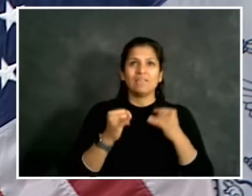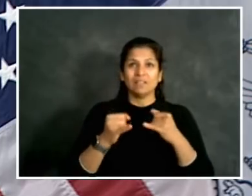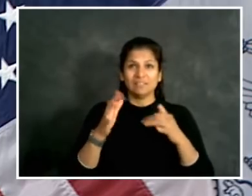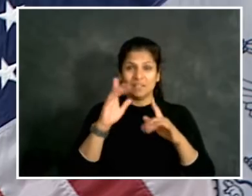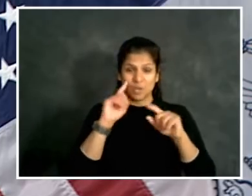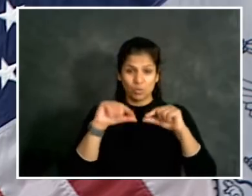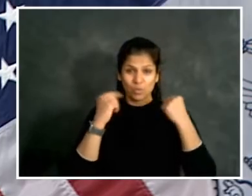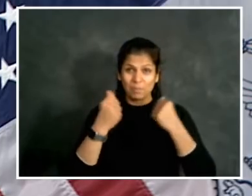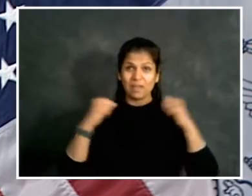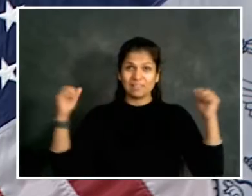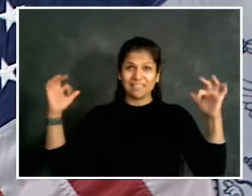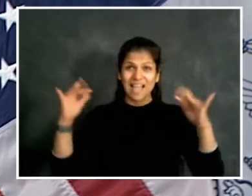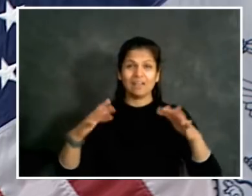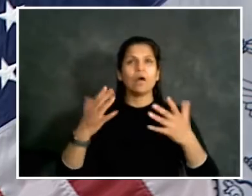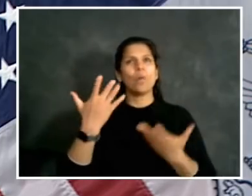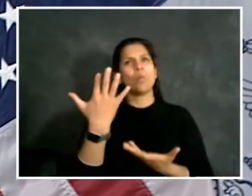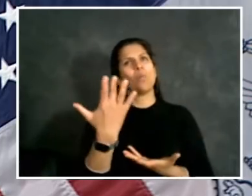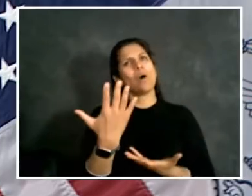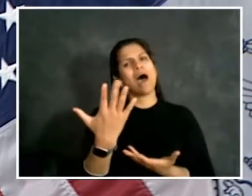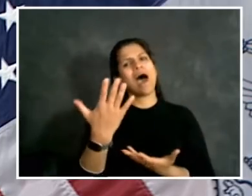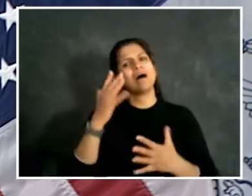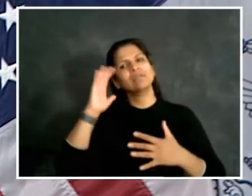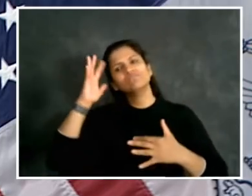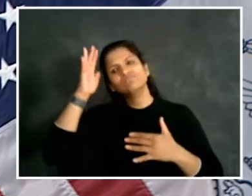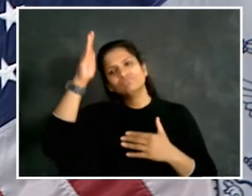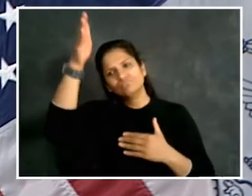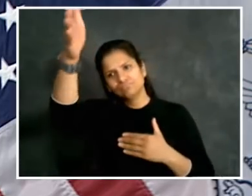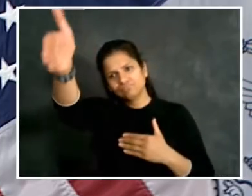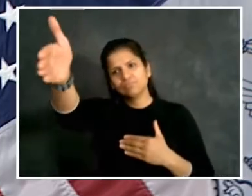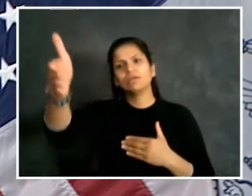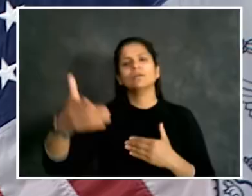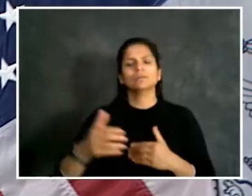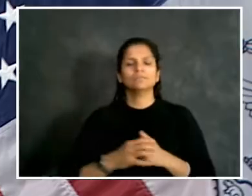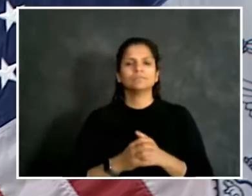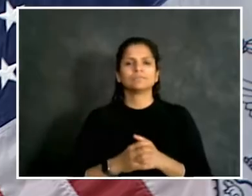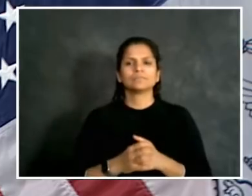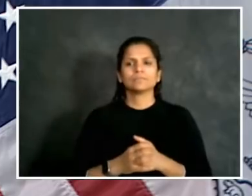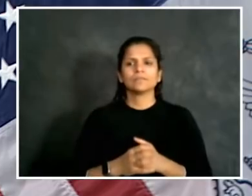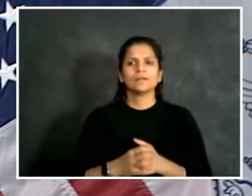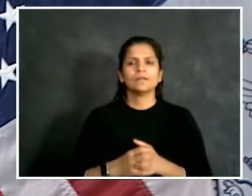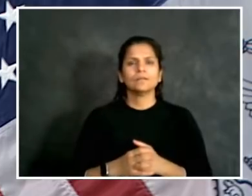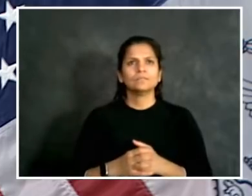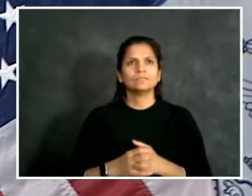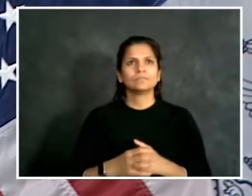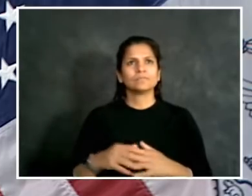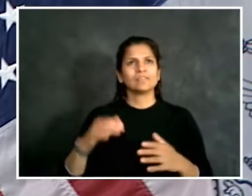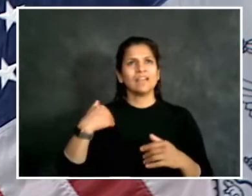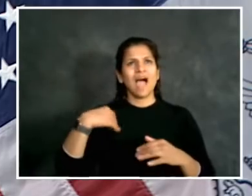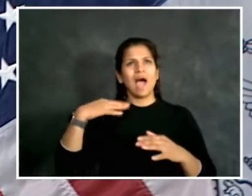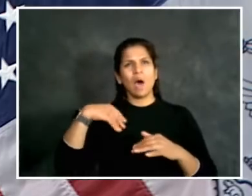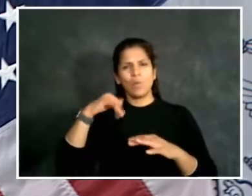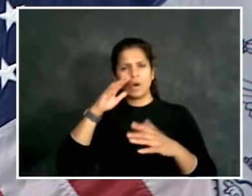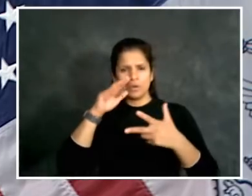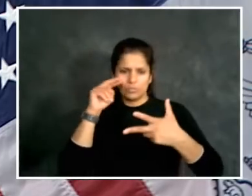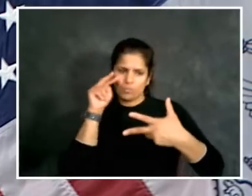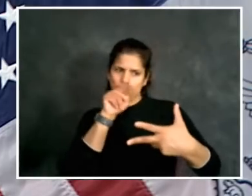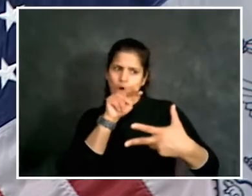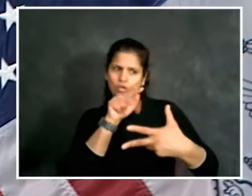and be disciplined, and the indicators are going to tell us when it's time for that. Marcia from CBS 2 is up next.